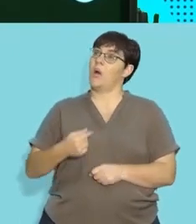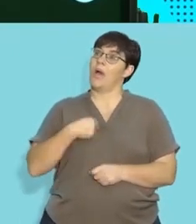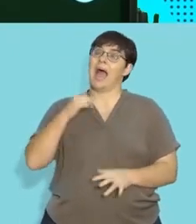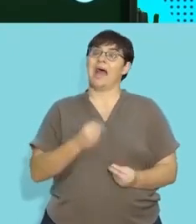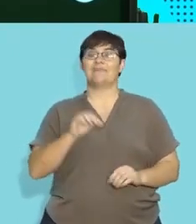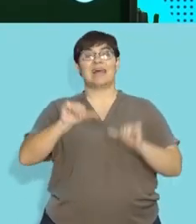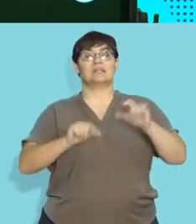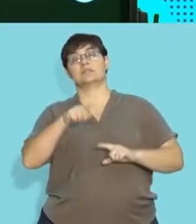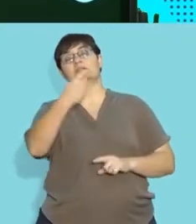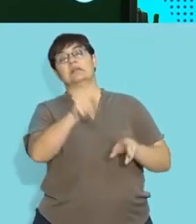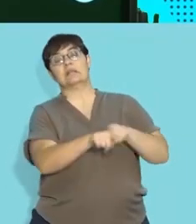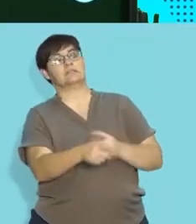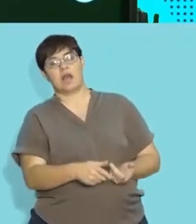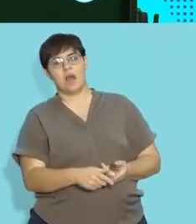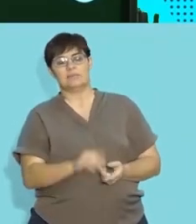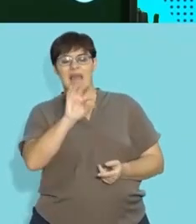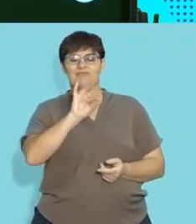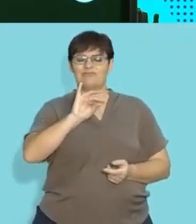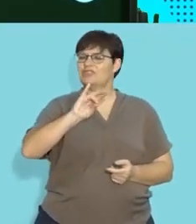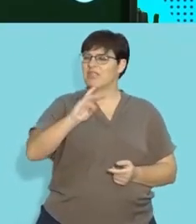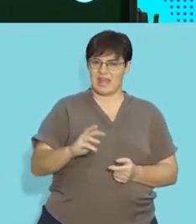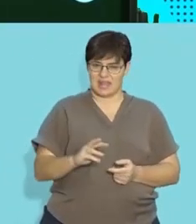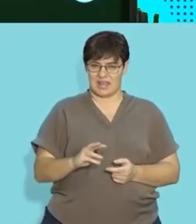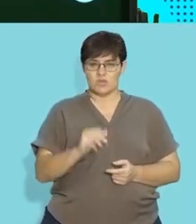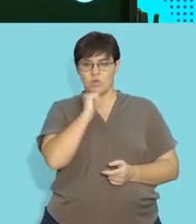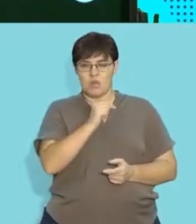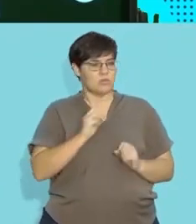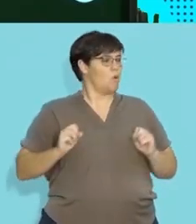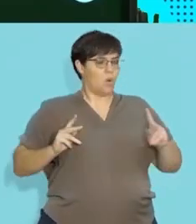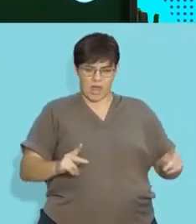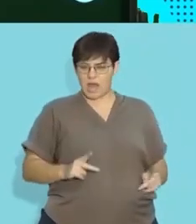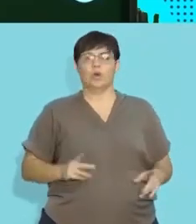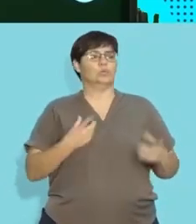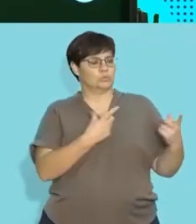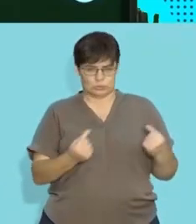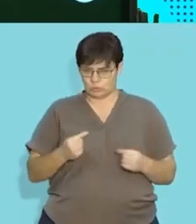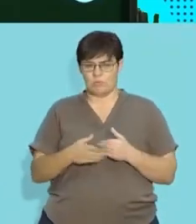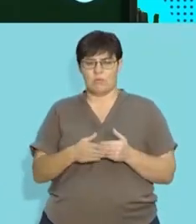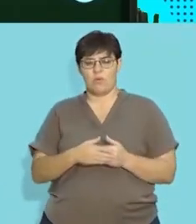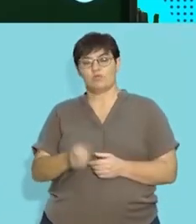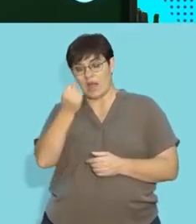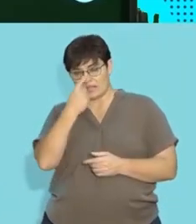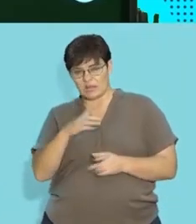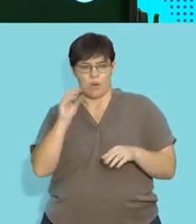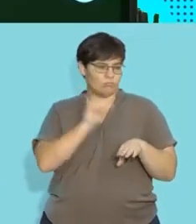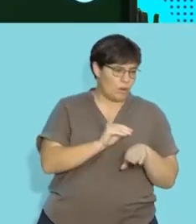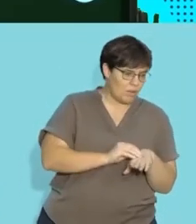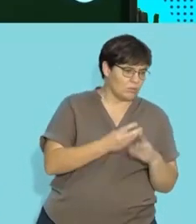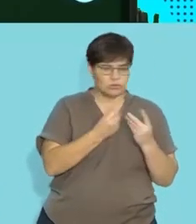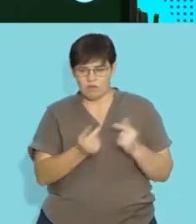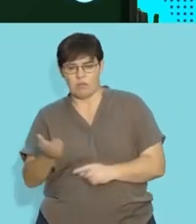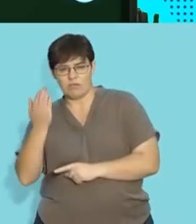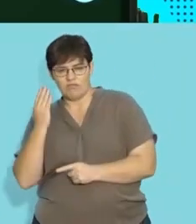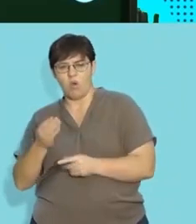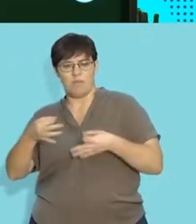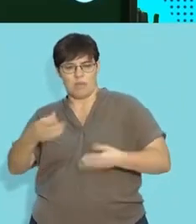just because we have an assessment or test coming. We work even when we're okay. We work even if we understand,